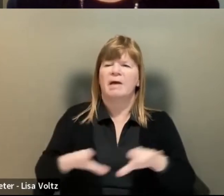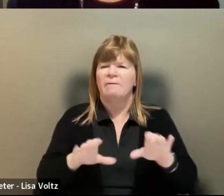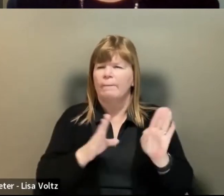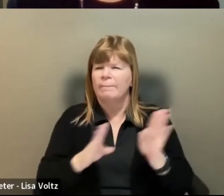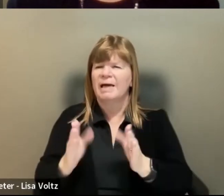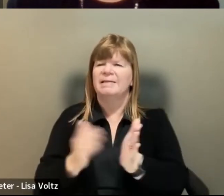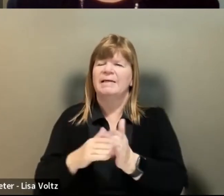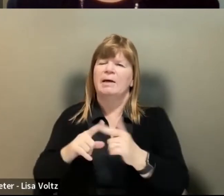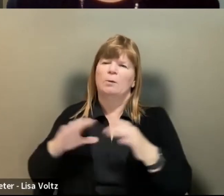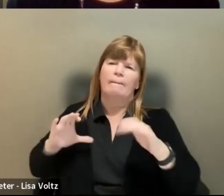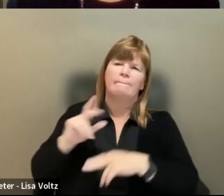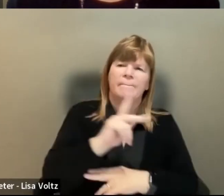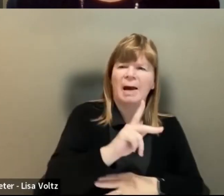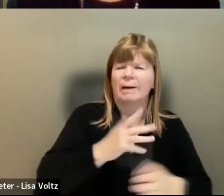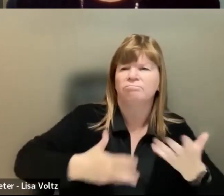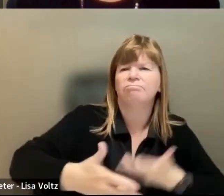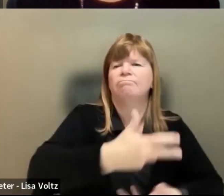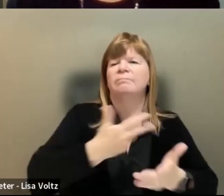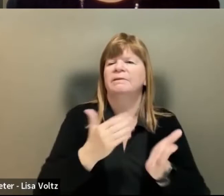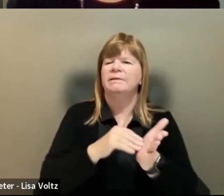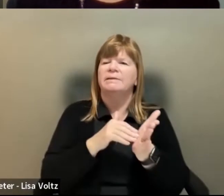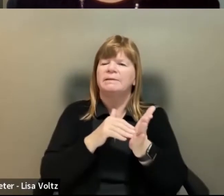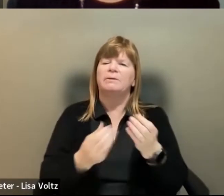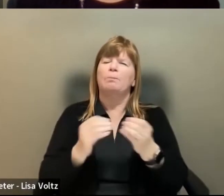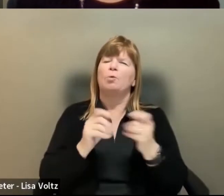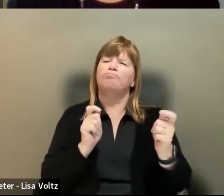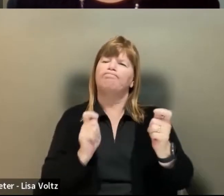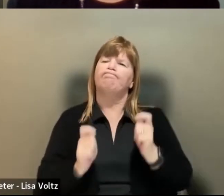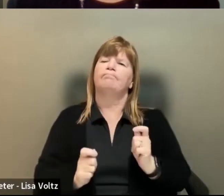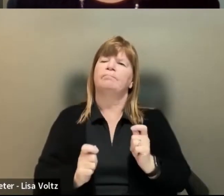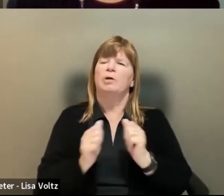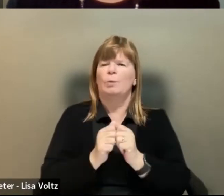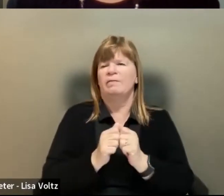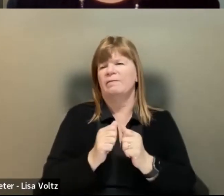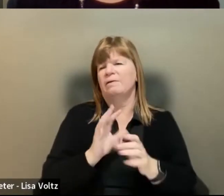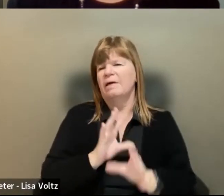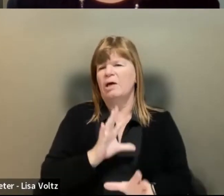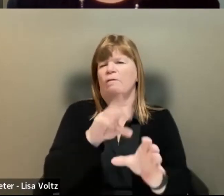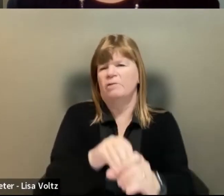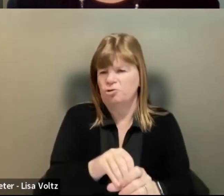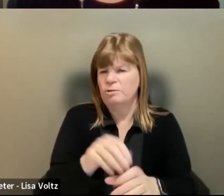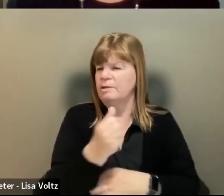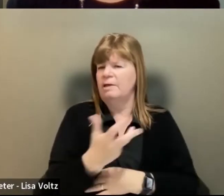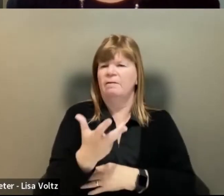reentry plans, I guess more sort of tweaking with interventions, anything coming down the pike you want to share related to